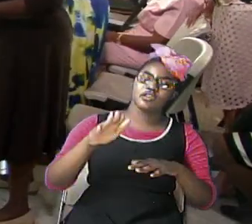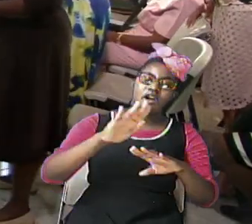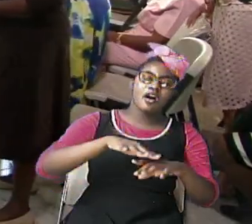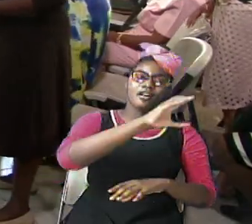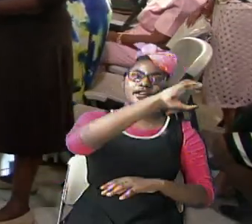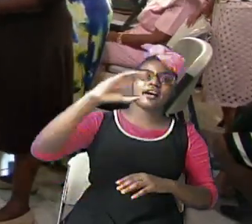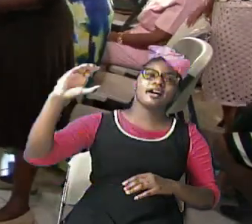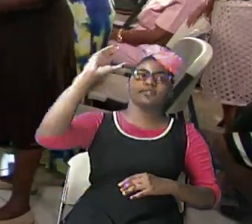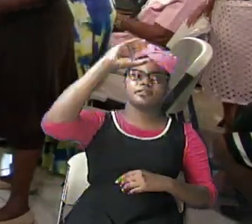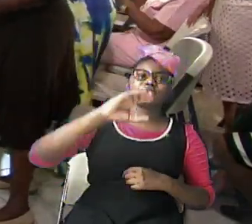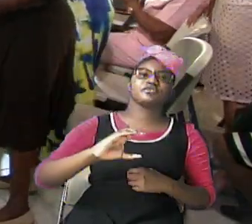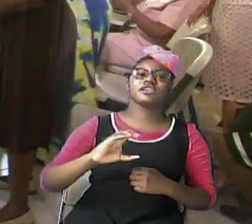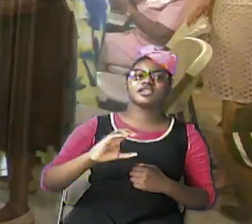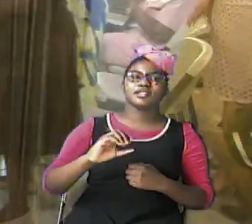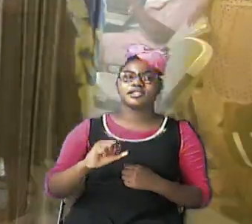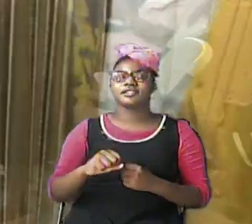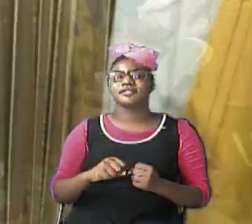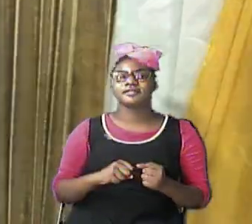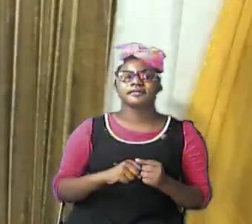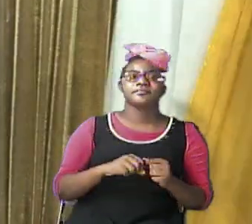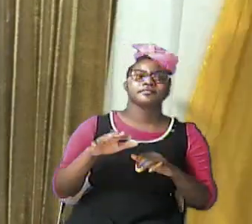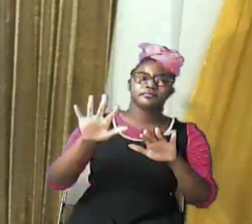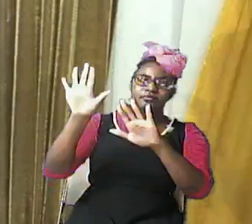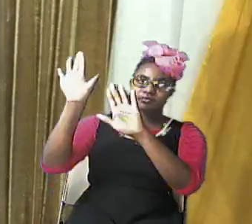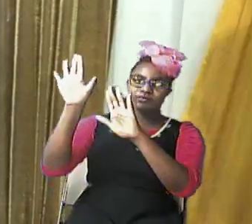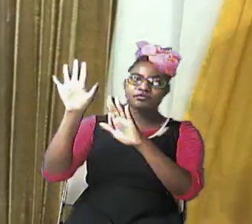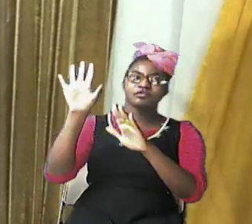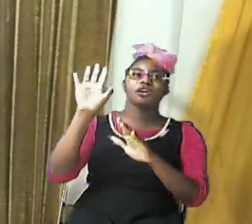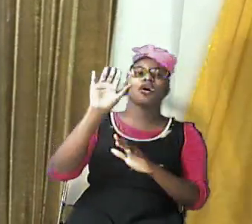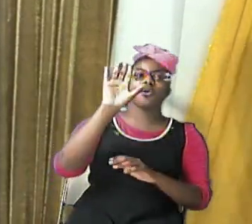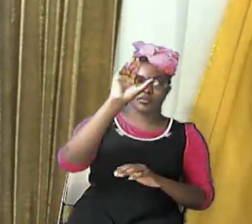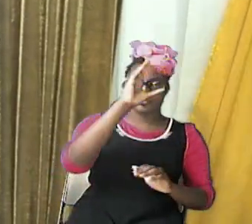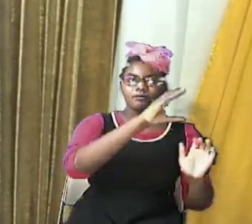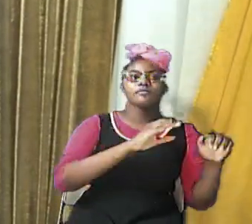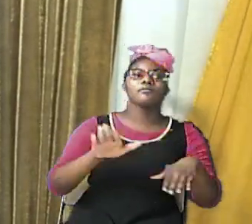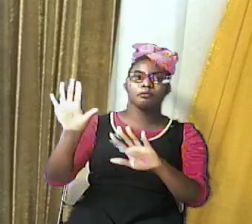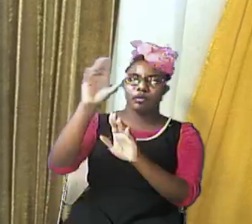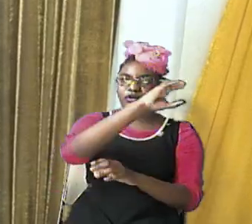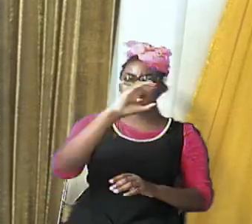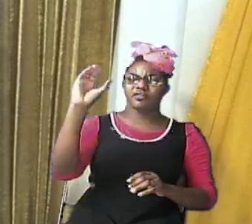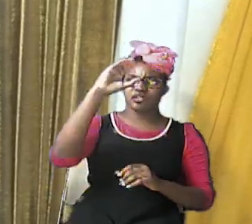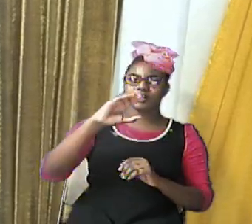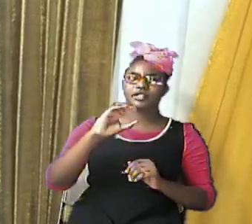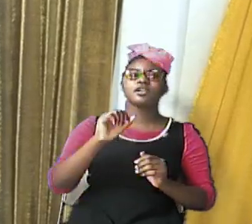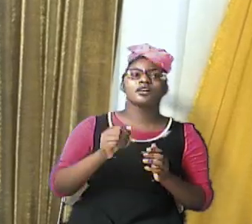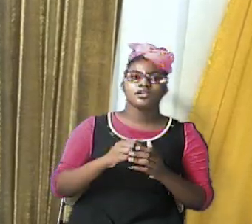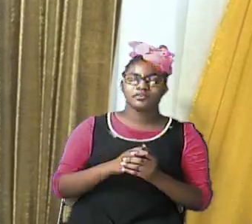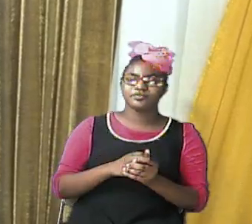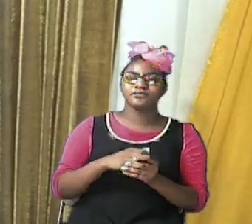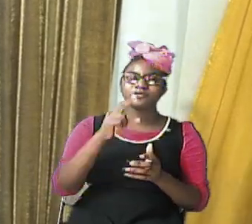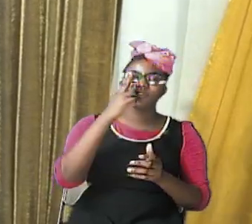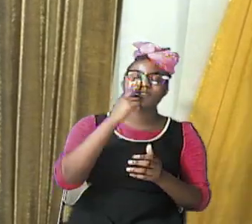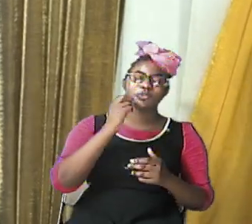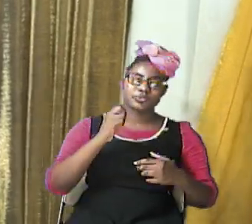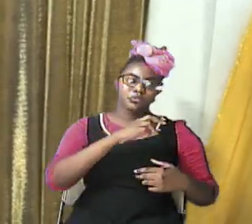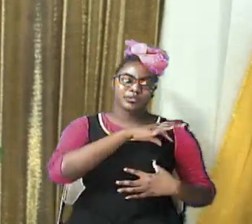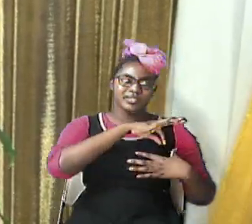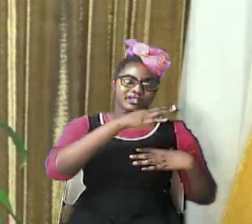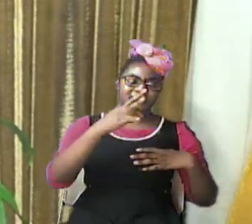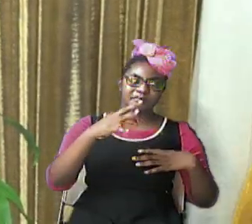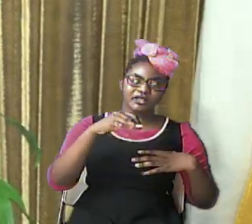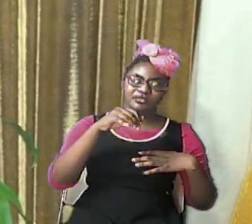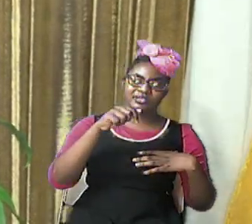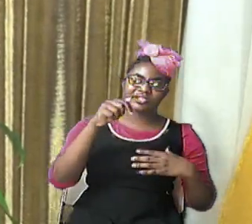this morning. Praise God. Holy Ghost. My God, you're such a sweet spirit in